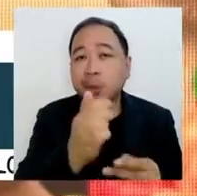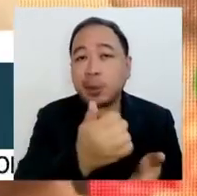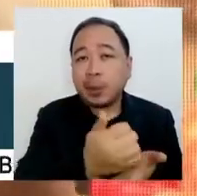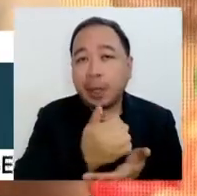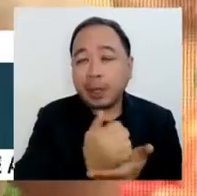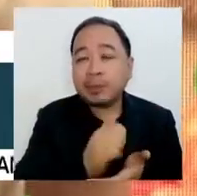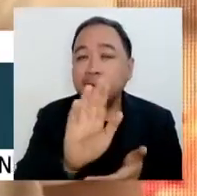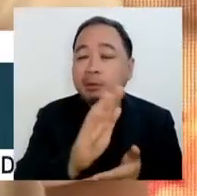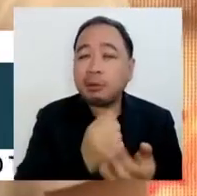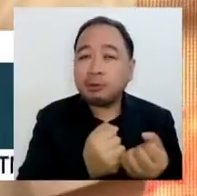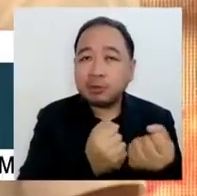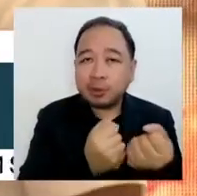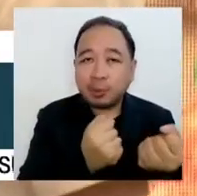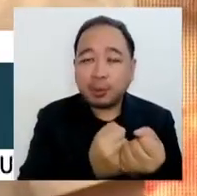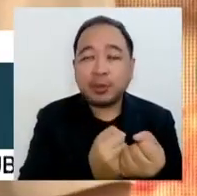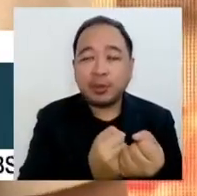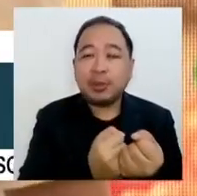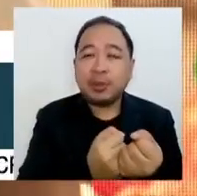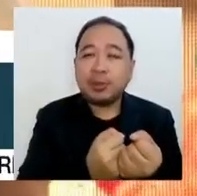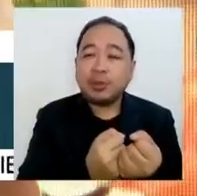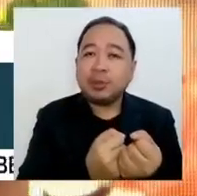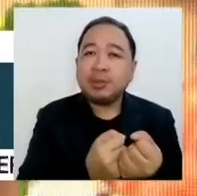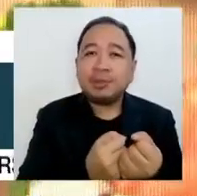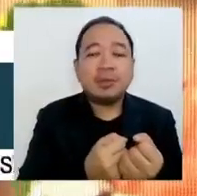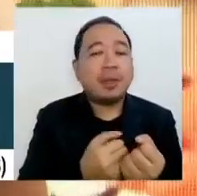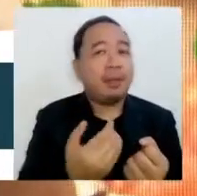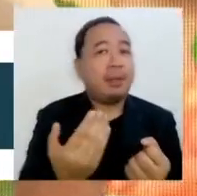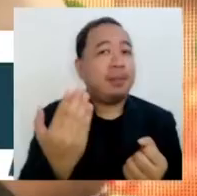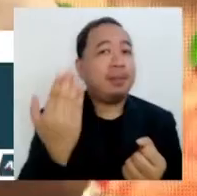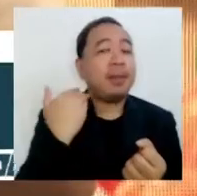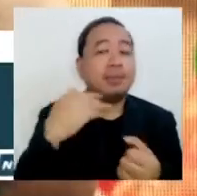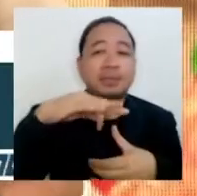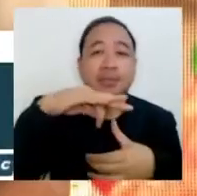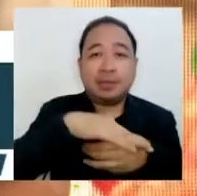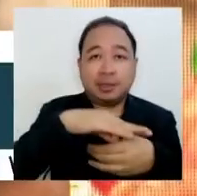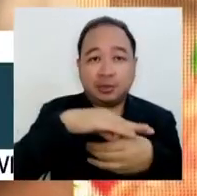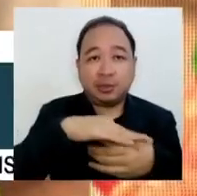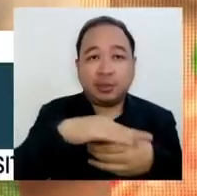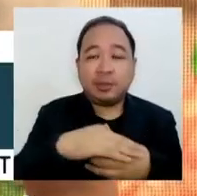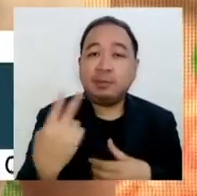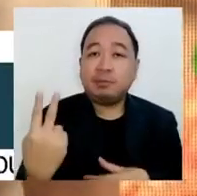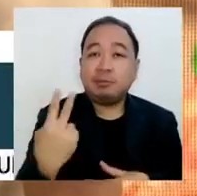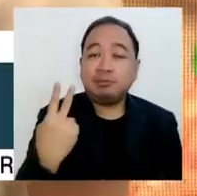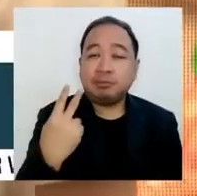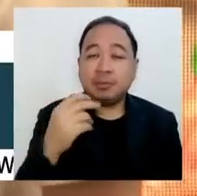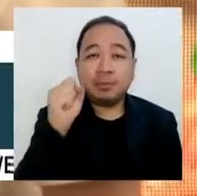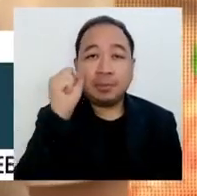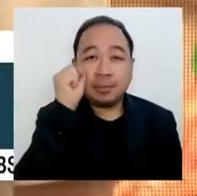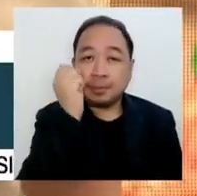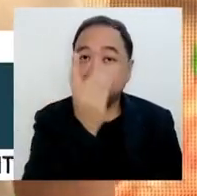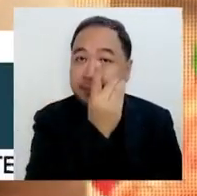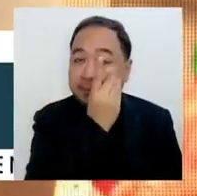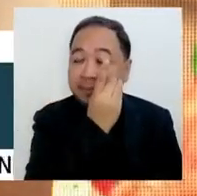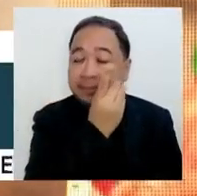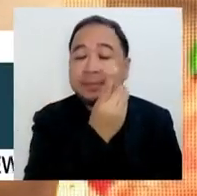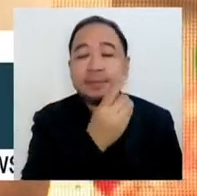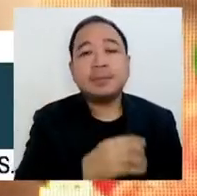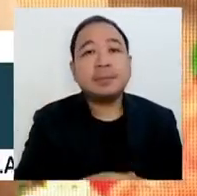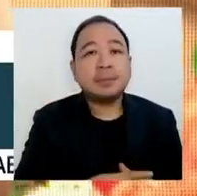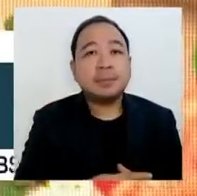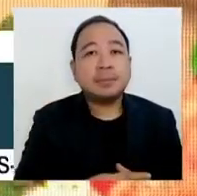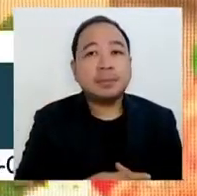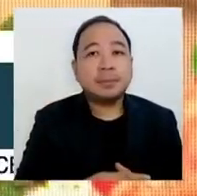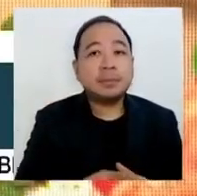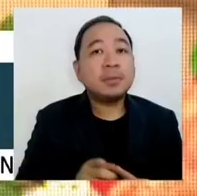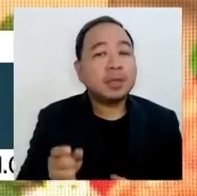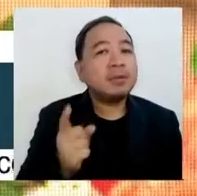suporta na ibinigay sa amin sa nakaraang halalan kami ni Inday Sara. At tama yung sinasabi ni Gov